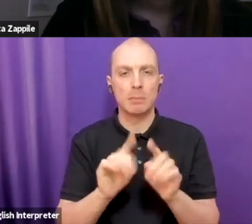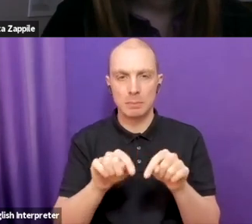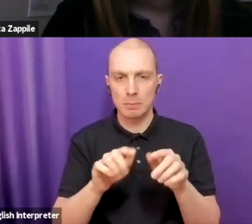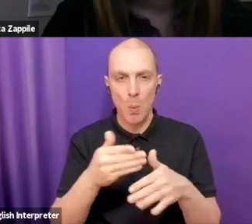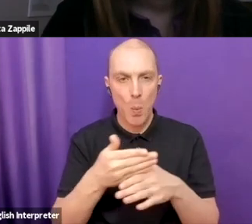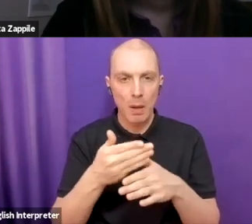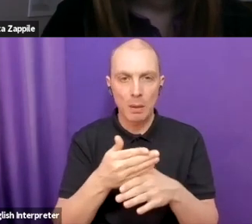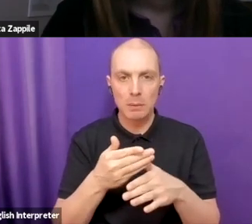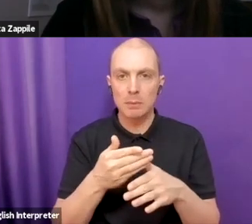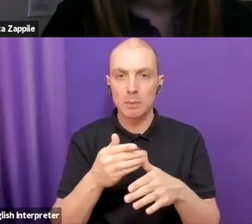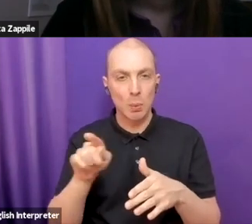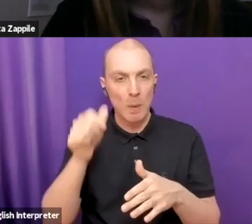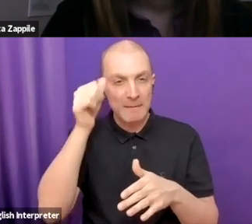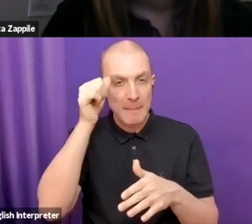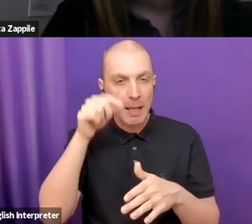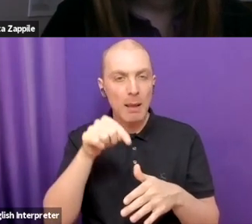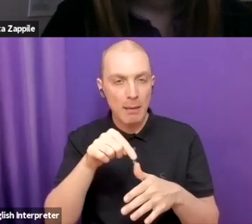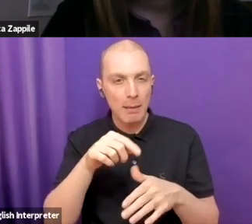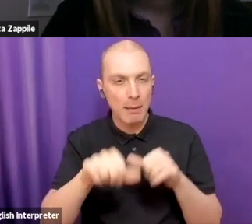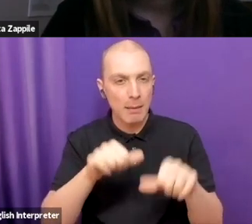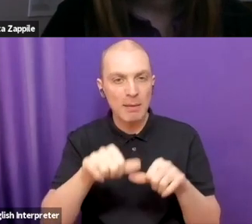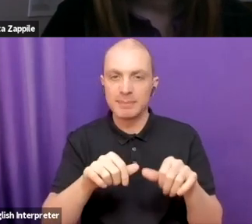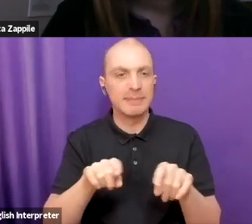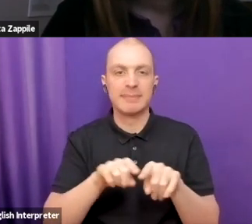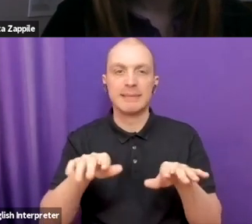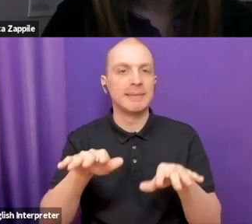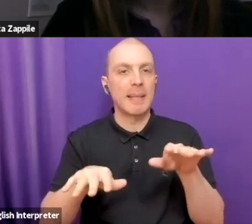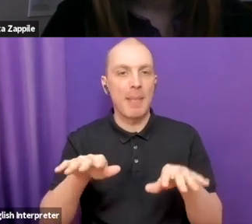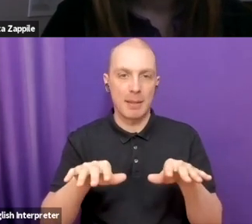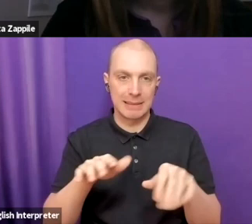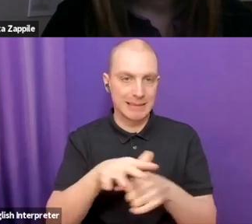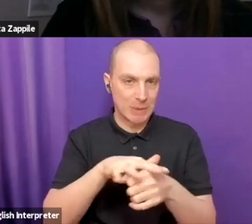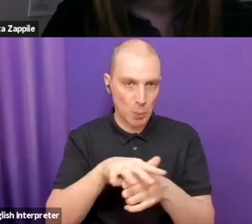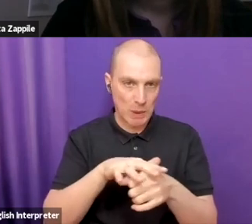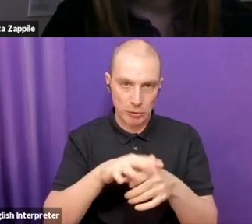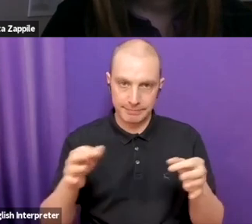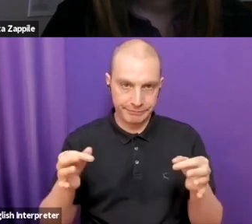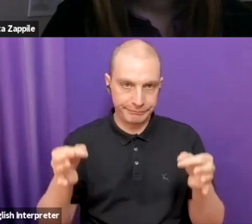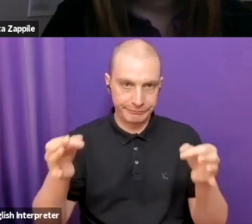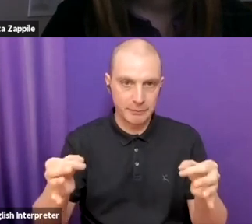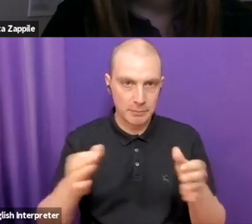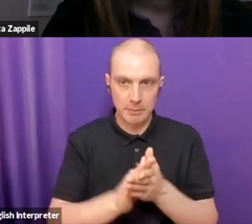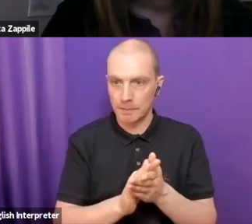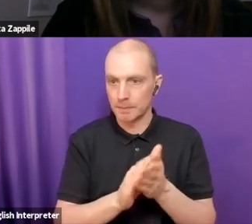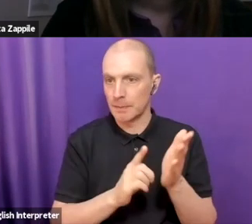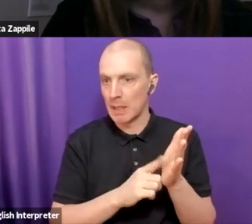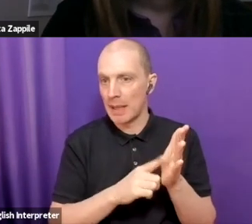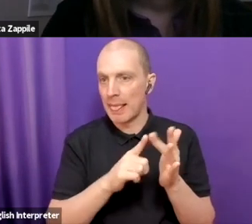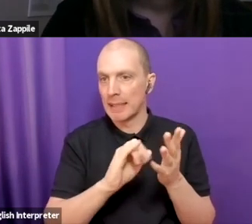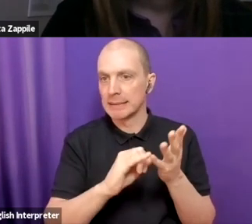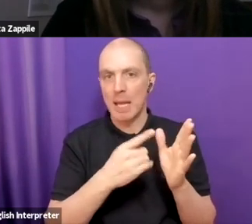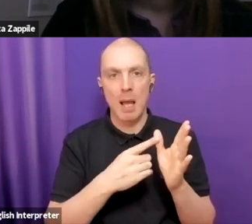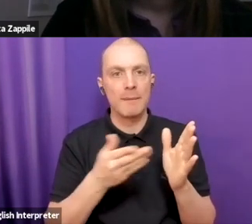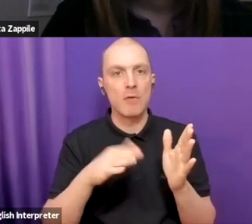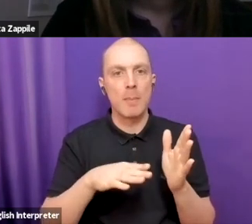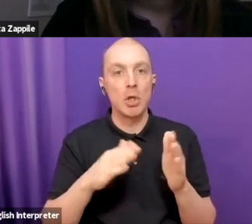it to, it's very similar. Okay, we've got another couple of questions that I'll just field here. So we've got a question from Lisa Borthwick from Shelter. And she says,